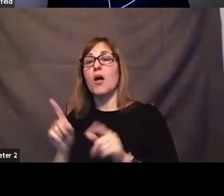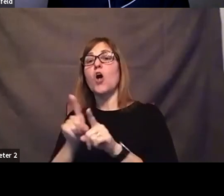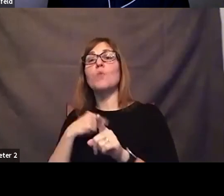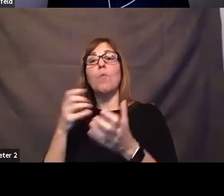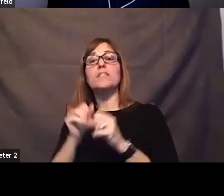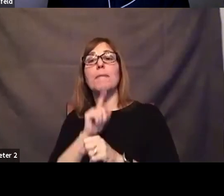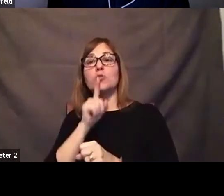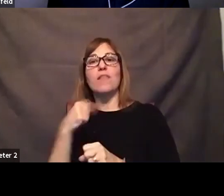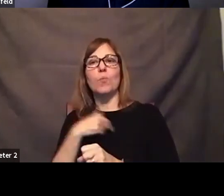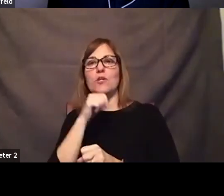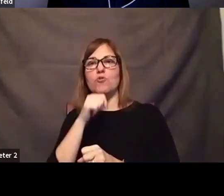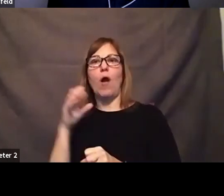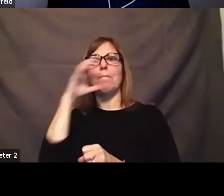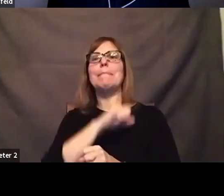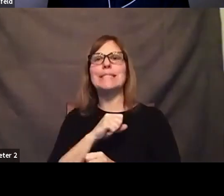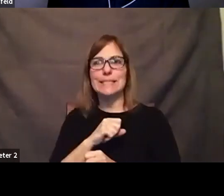out on people who are